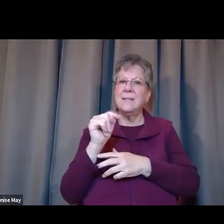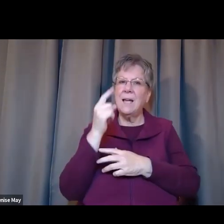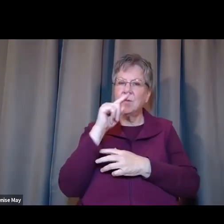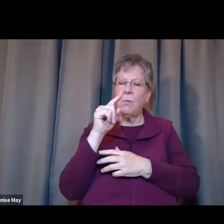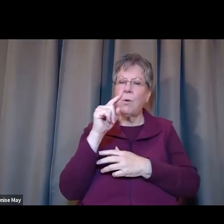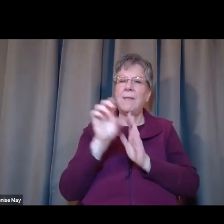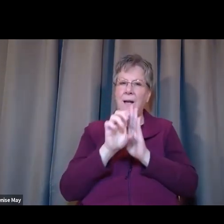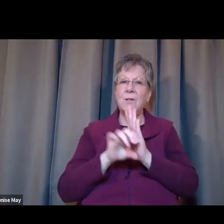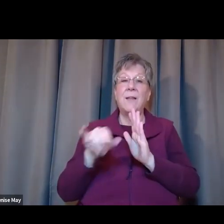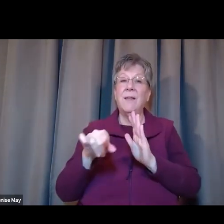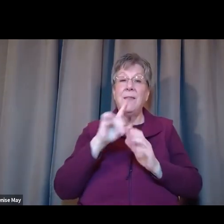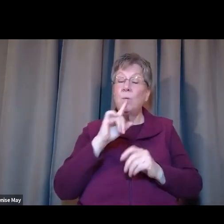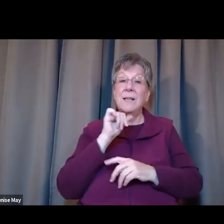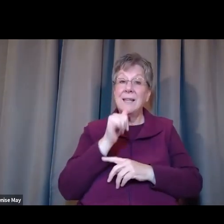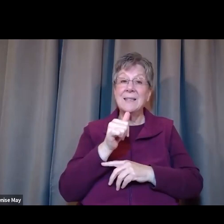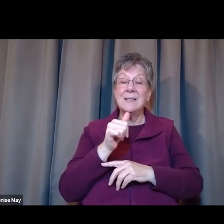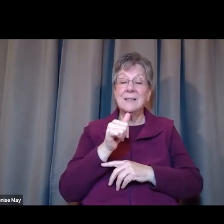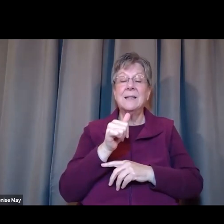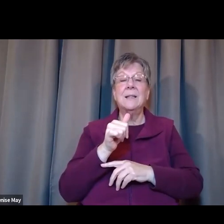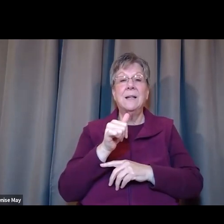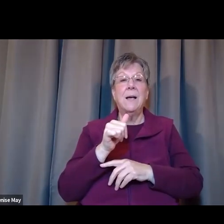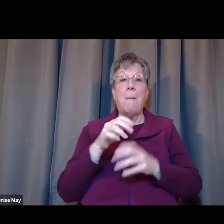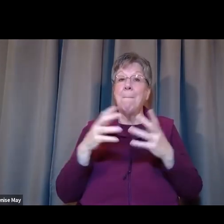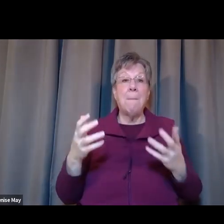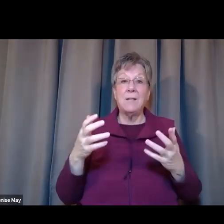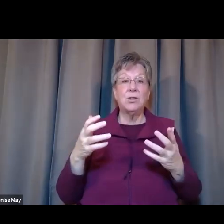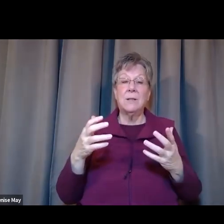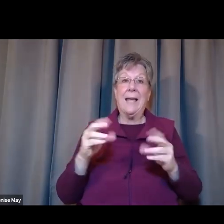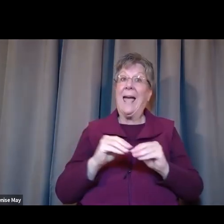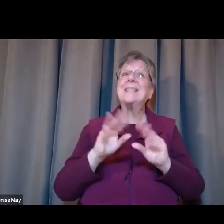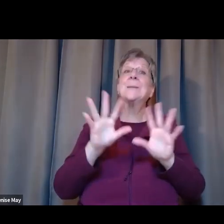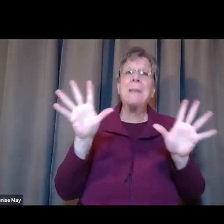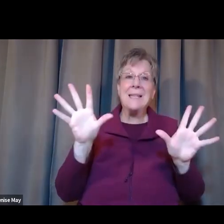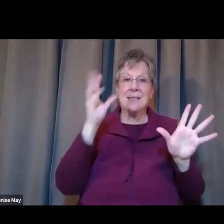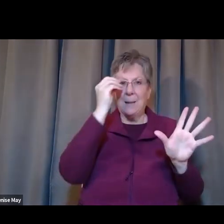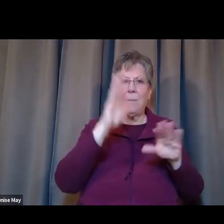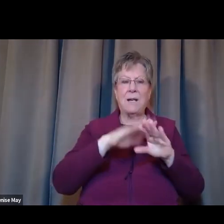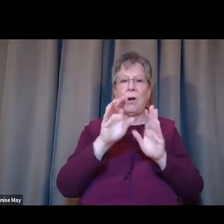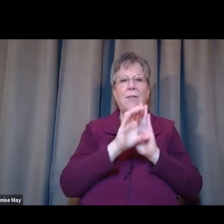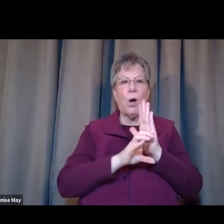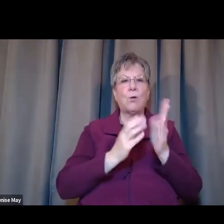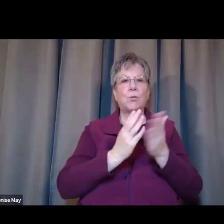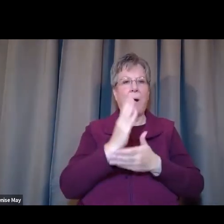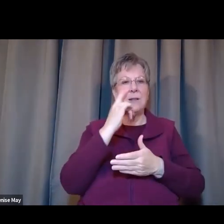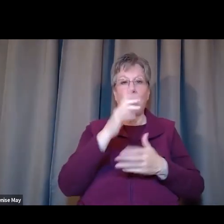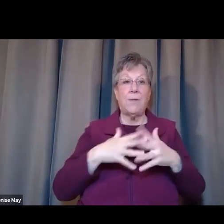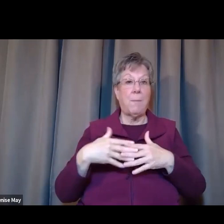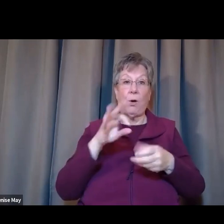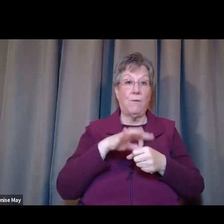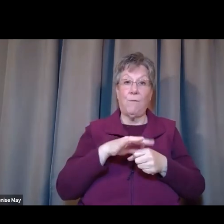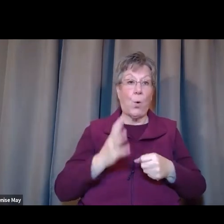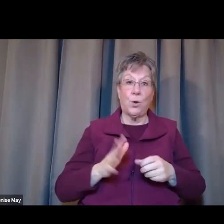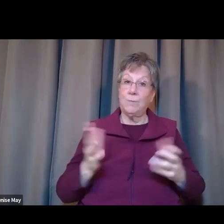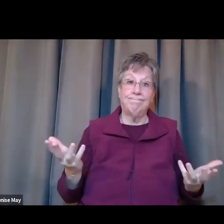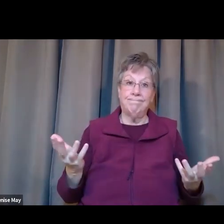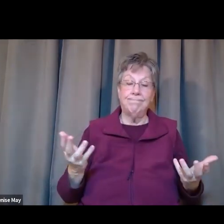statutes here. There really isn't, as Professor Johnston mentioned, much explicitly in the Constitution on the rights of the American voter. There is, of course,